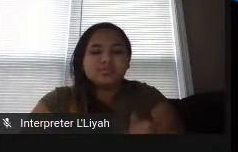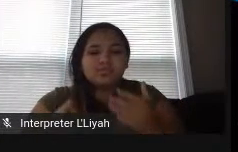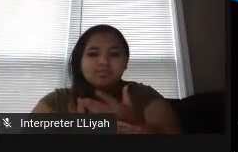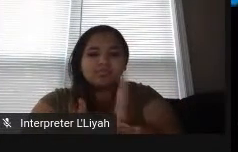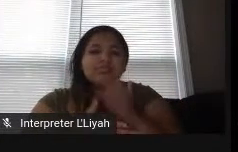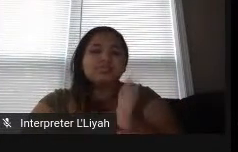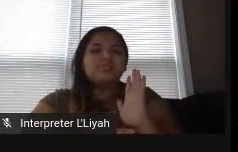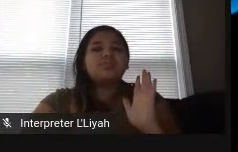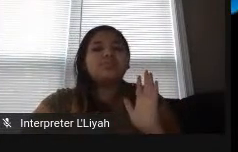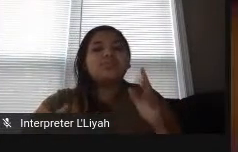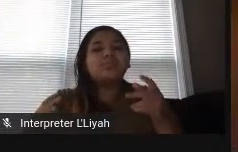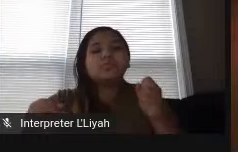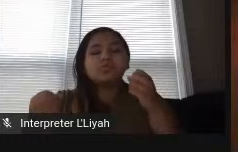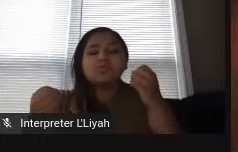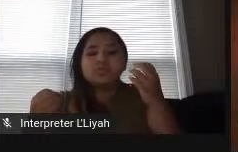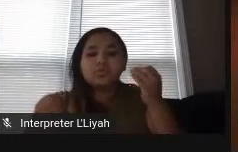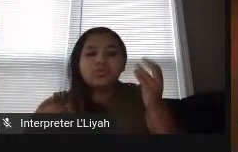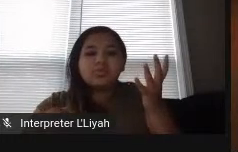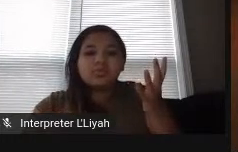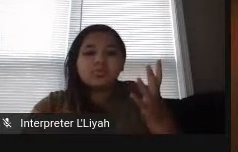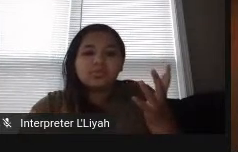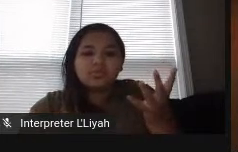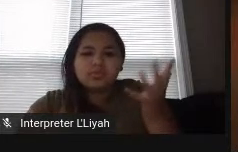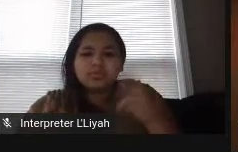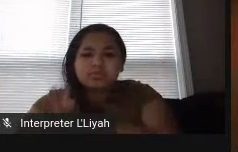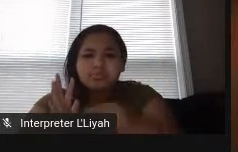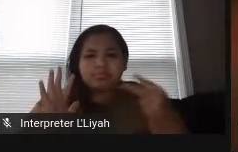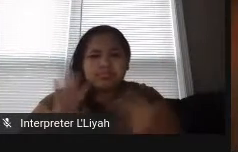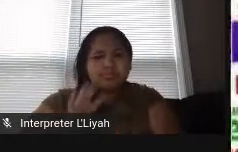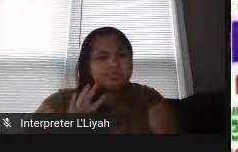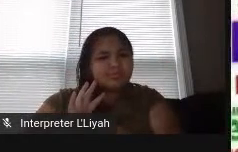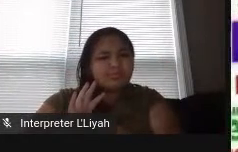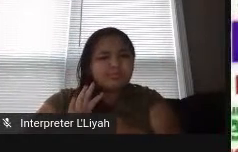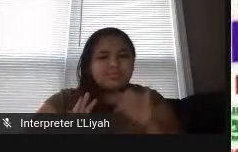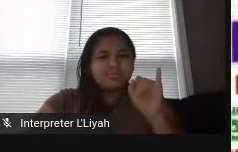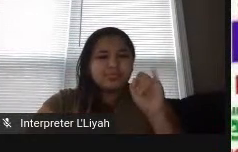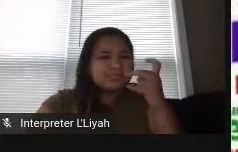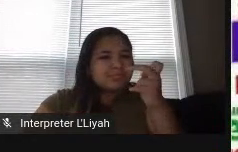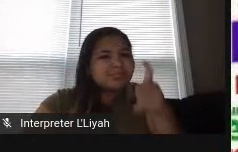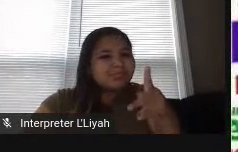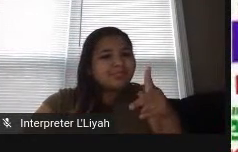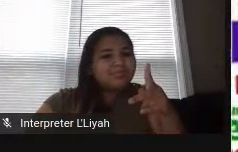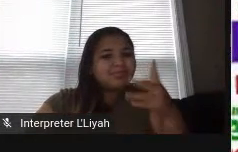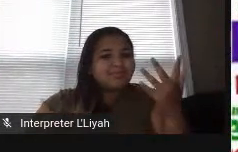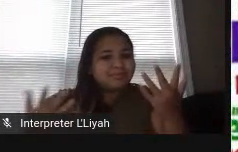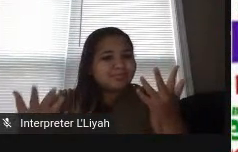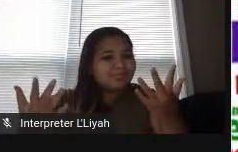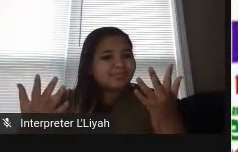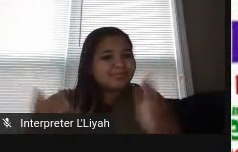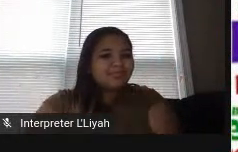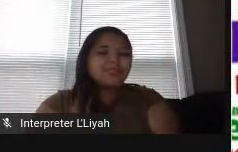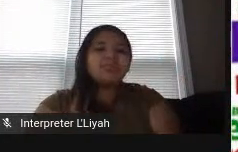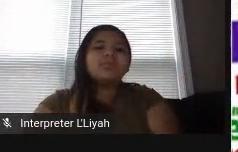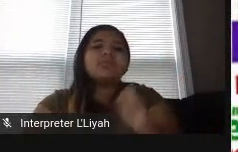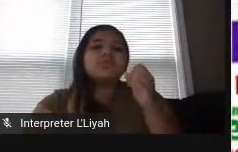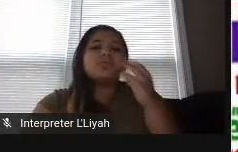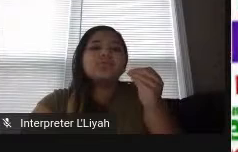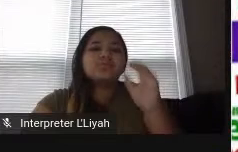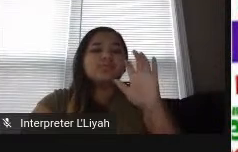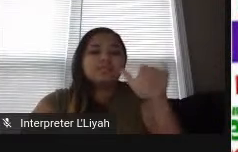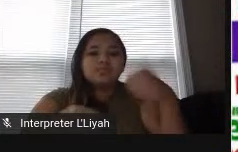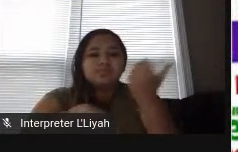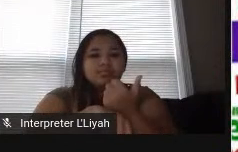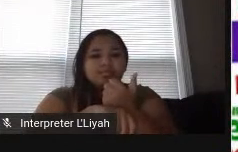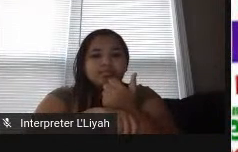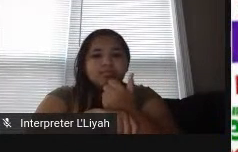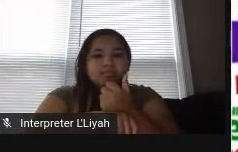Alrighty. So what is the purpose of an IEP? So it is to